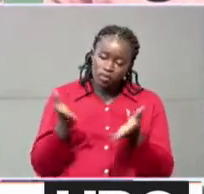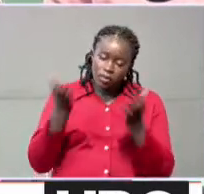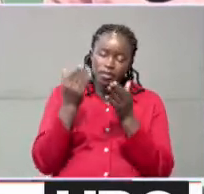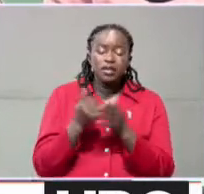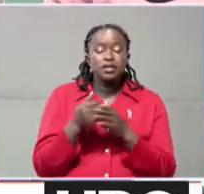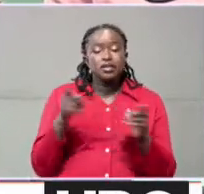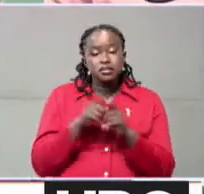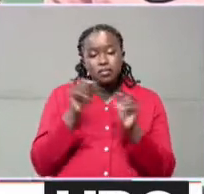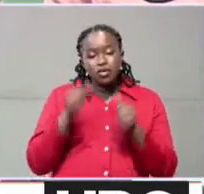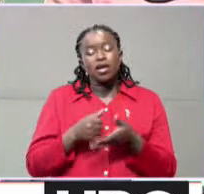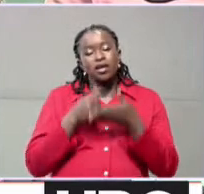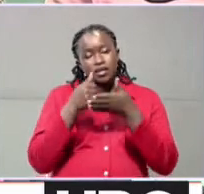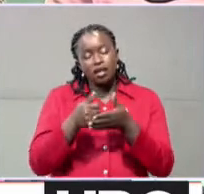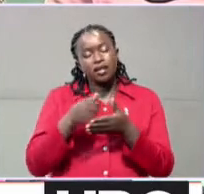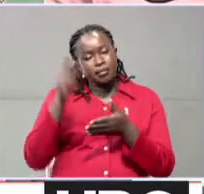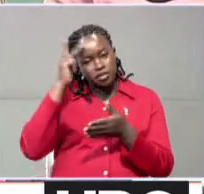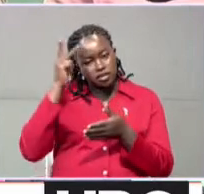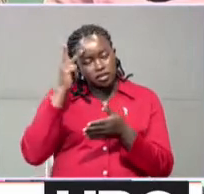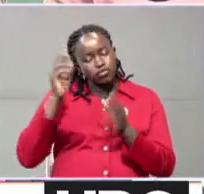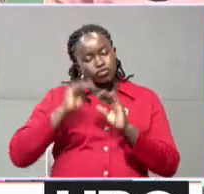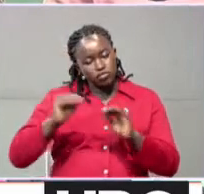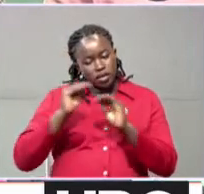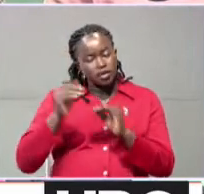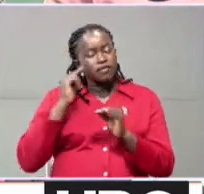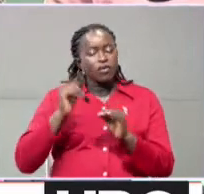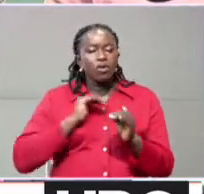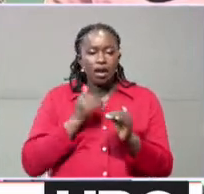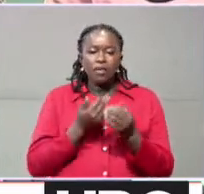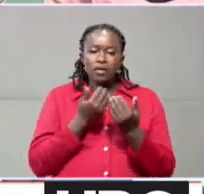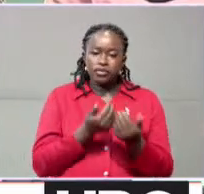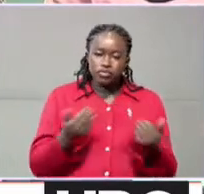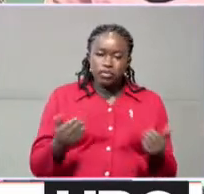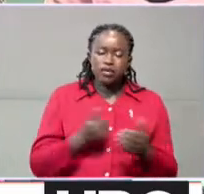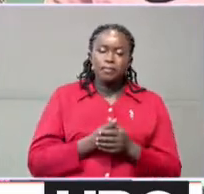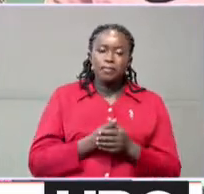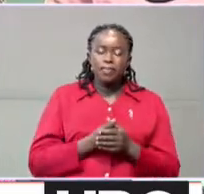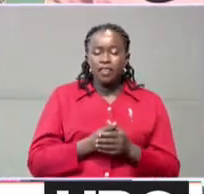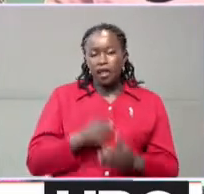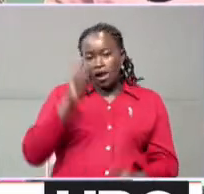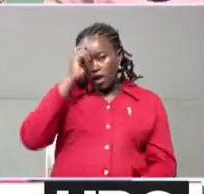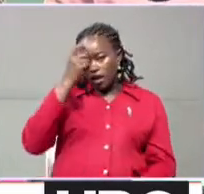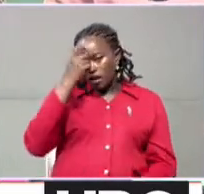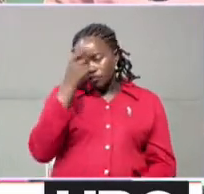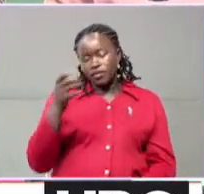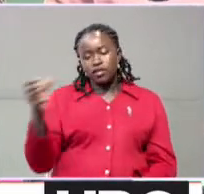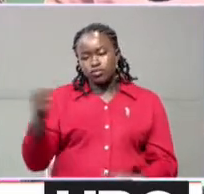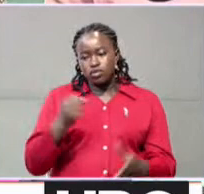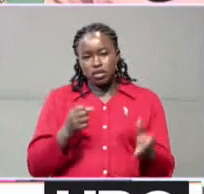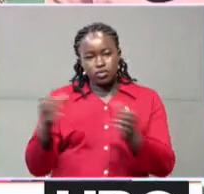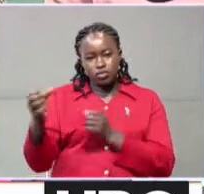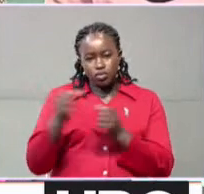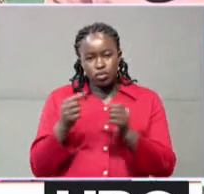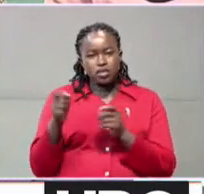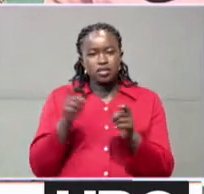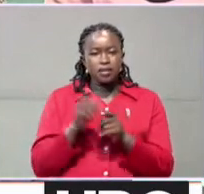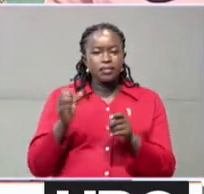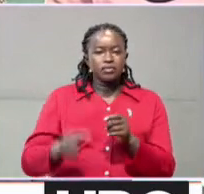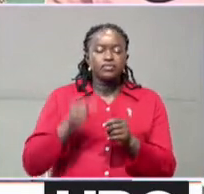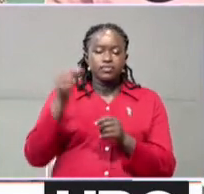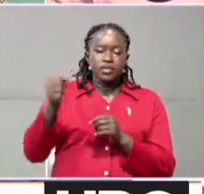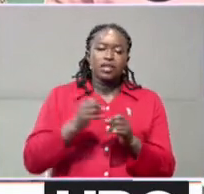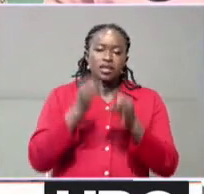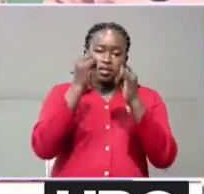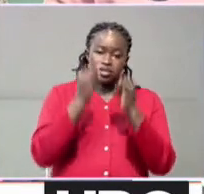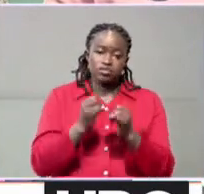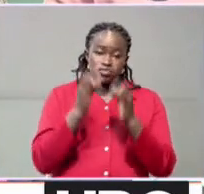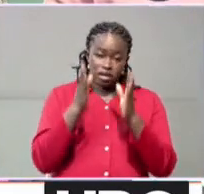help in skills training of our government to recruit and deploy instructors in the institution so that